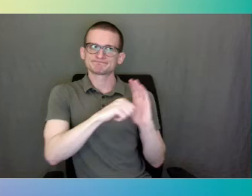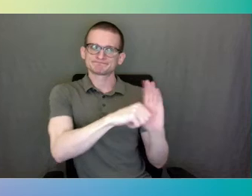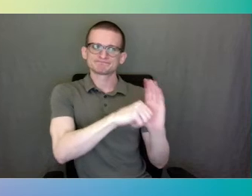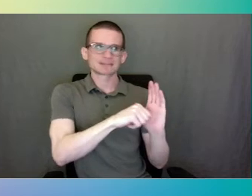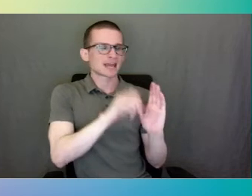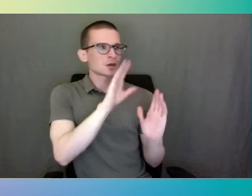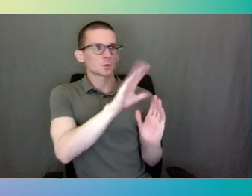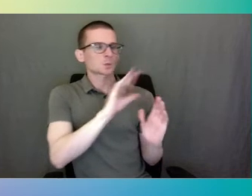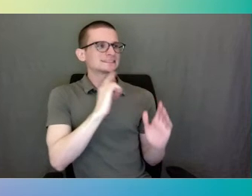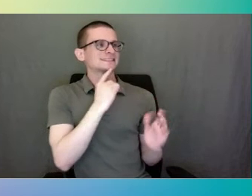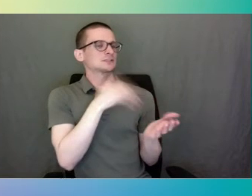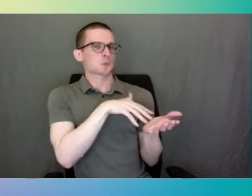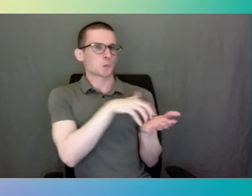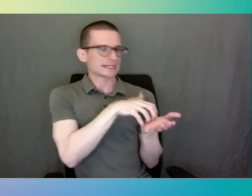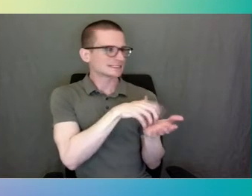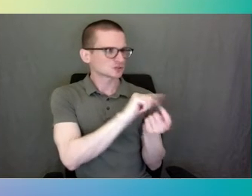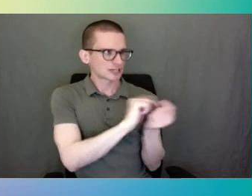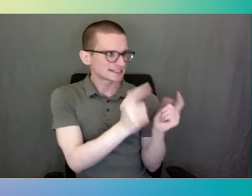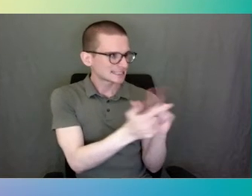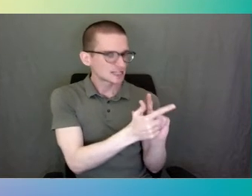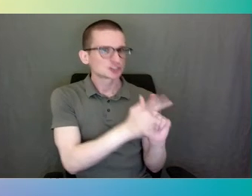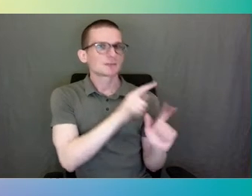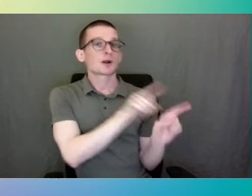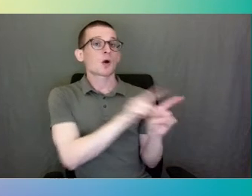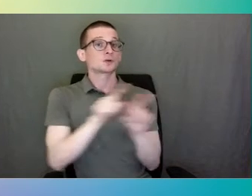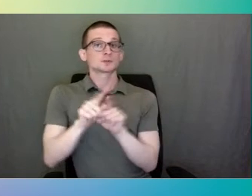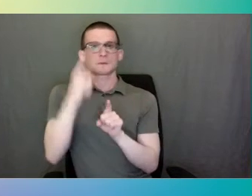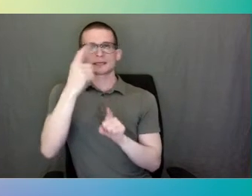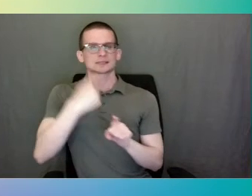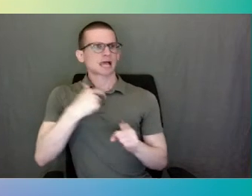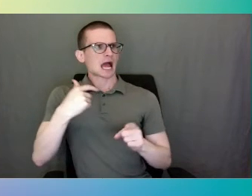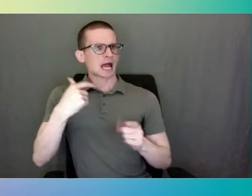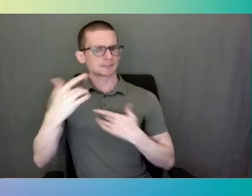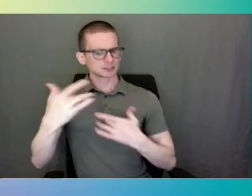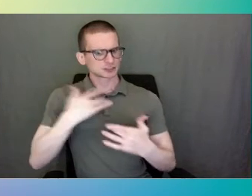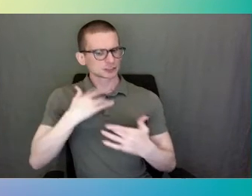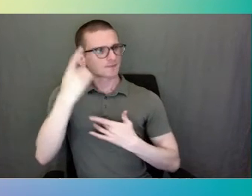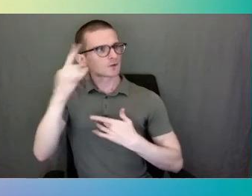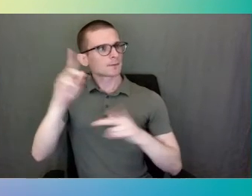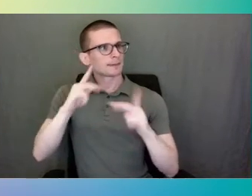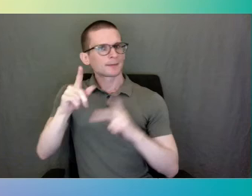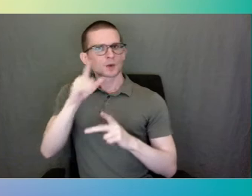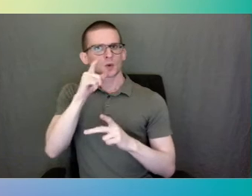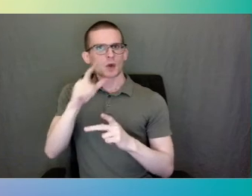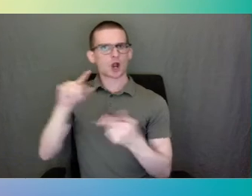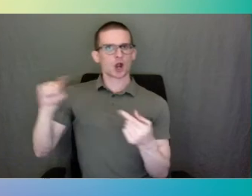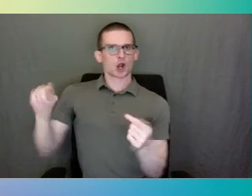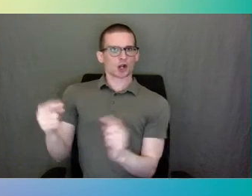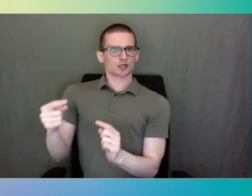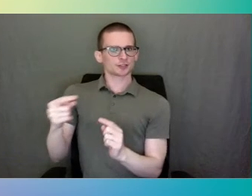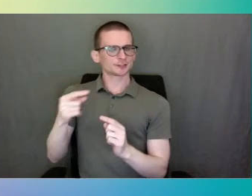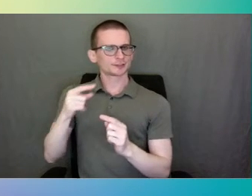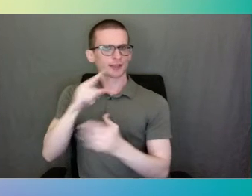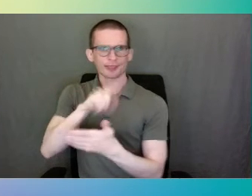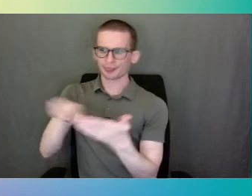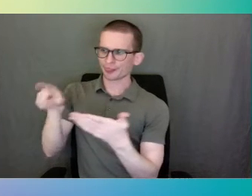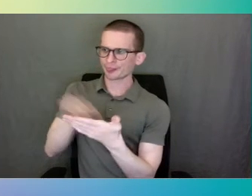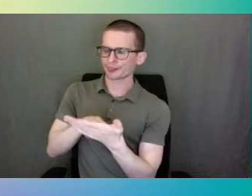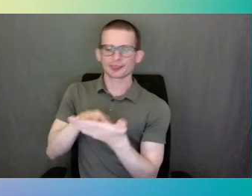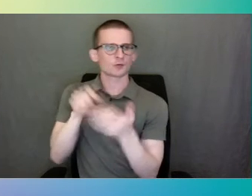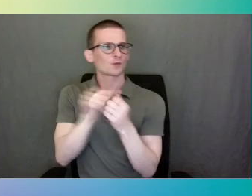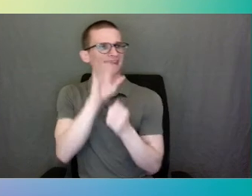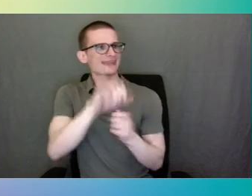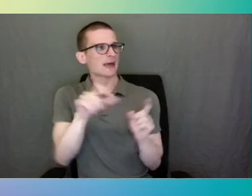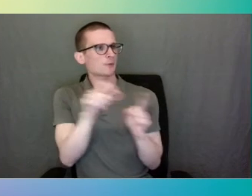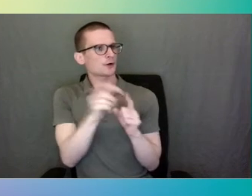translation, but more because of my deep concern for those who are wronged and slandered by incorrect usage of the word. Since